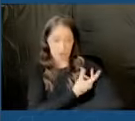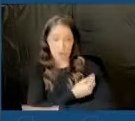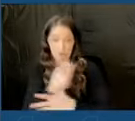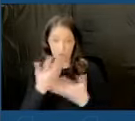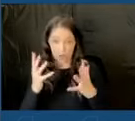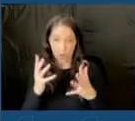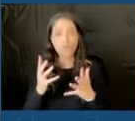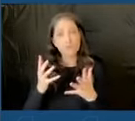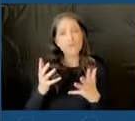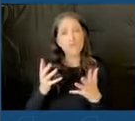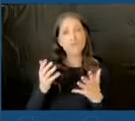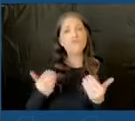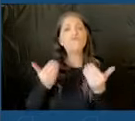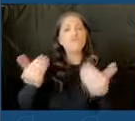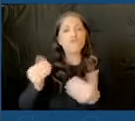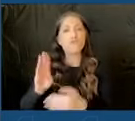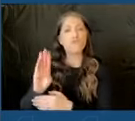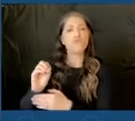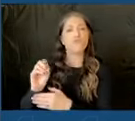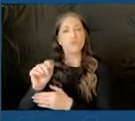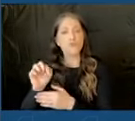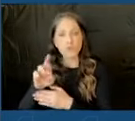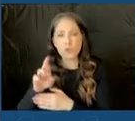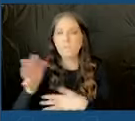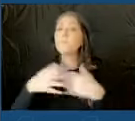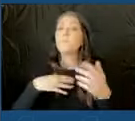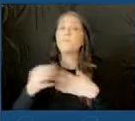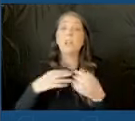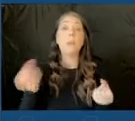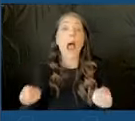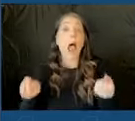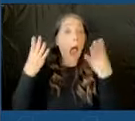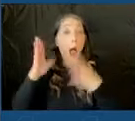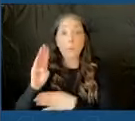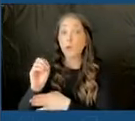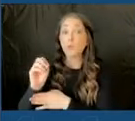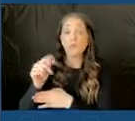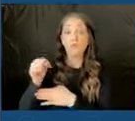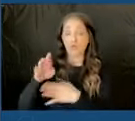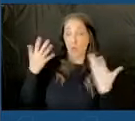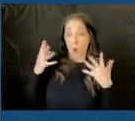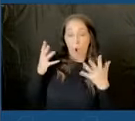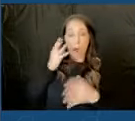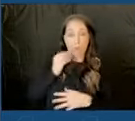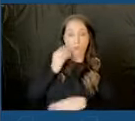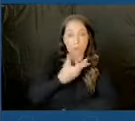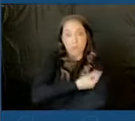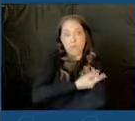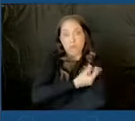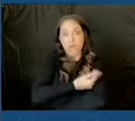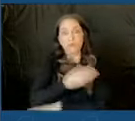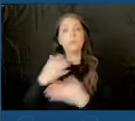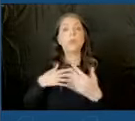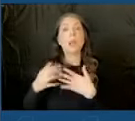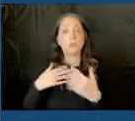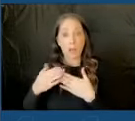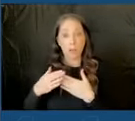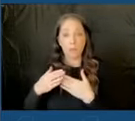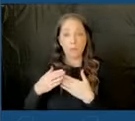should get a booster. It doesn't matter how many boosters you've had before. If it's been 2 months since your last